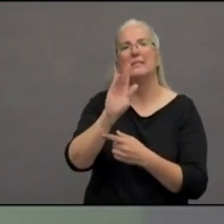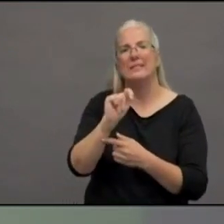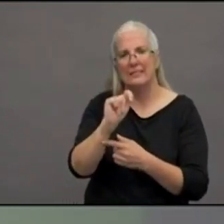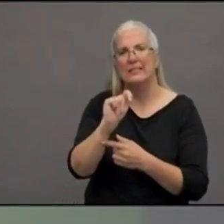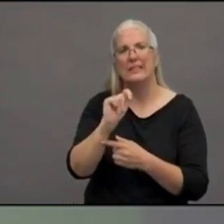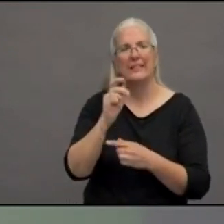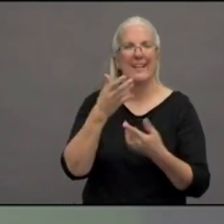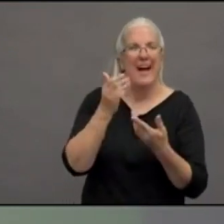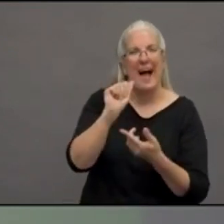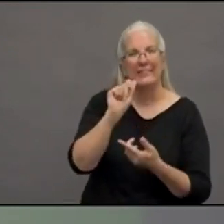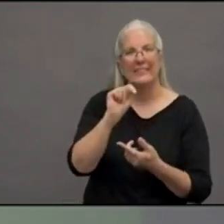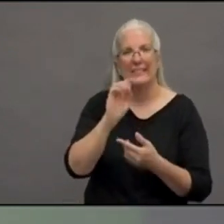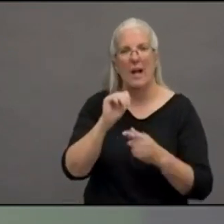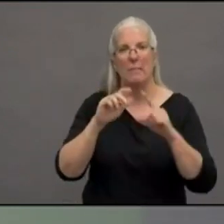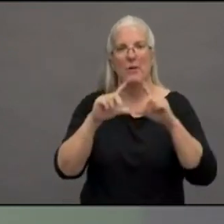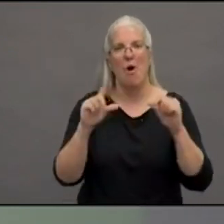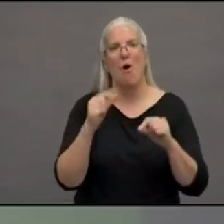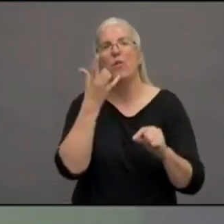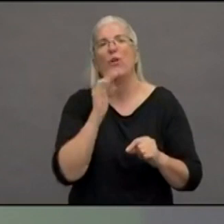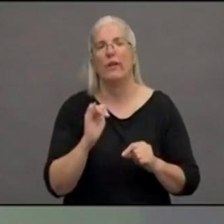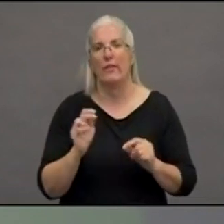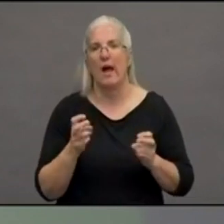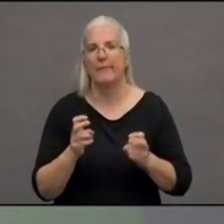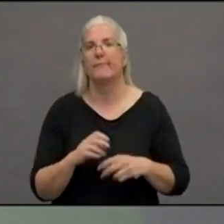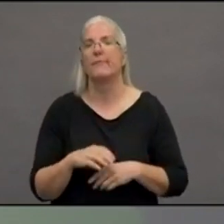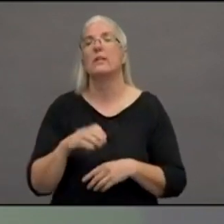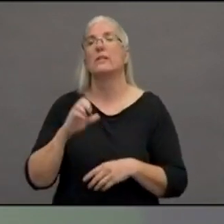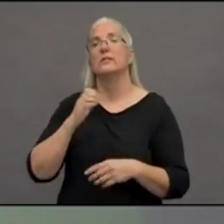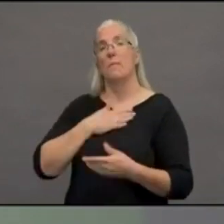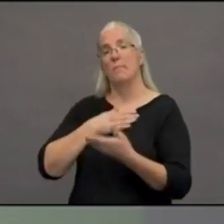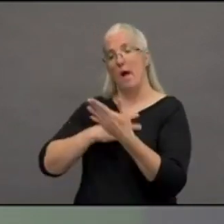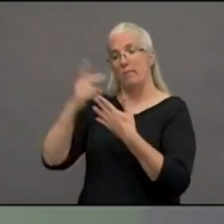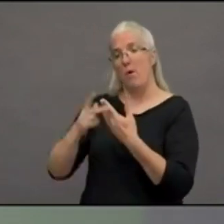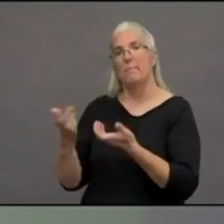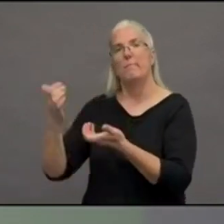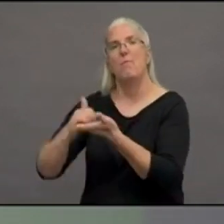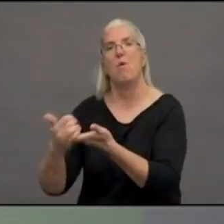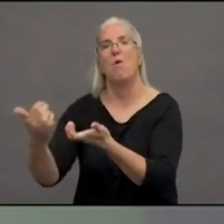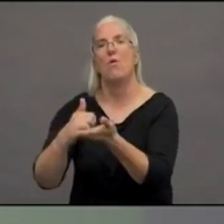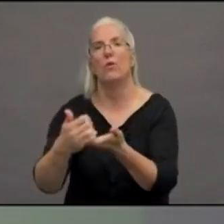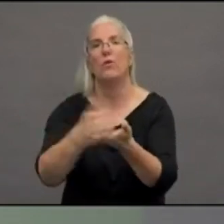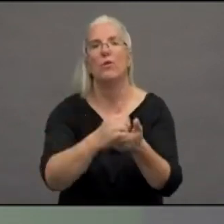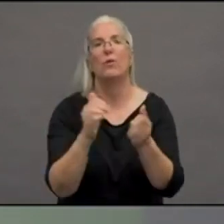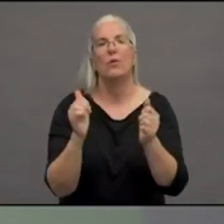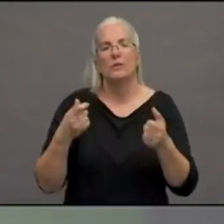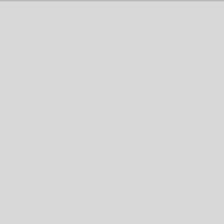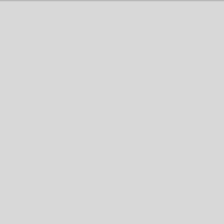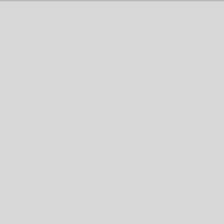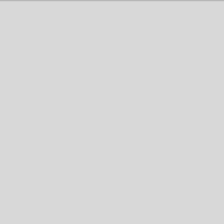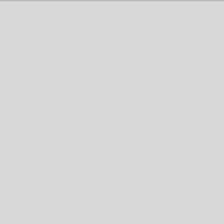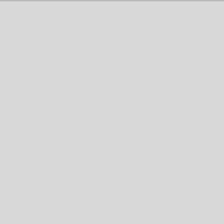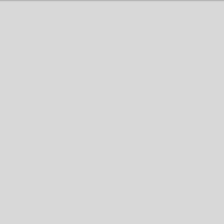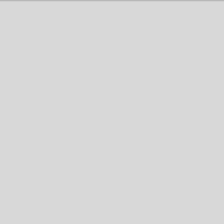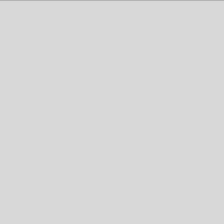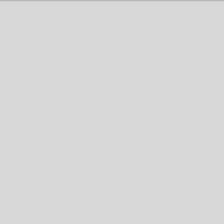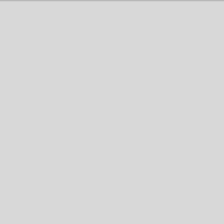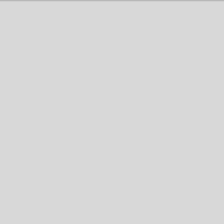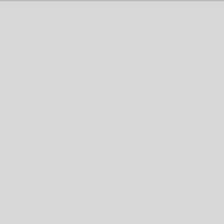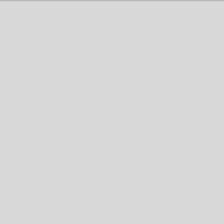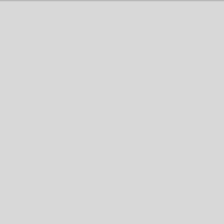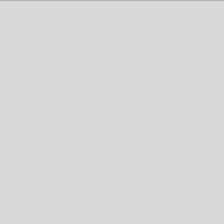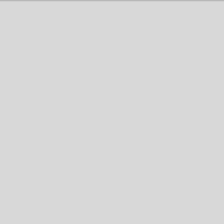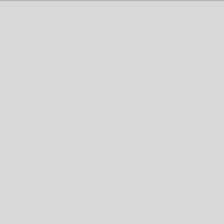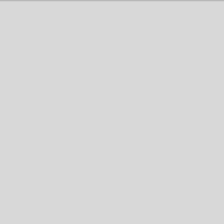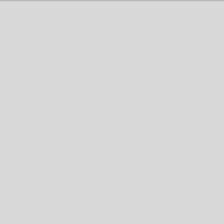my program also works with many community partners to promote healthy food access. The first one I want to share with you is called Market